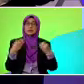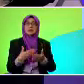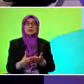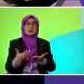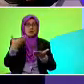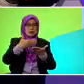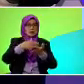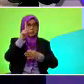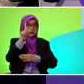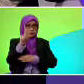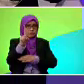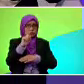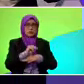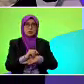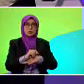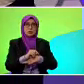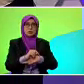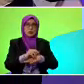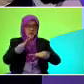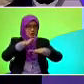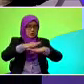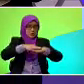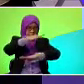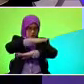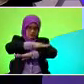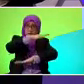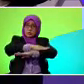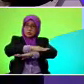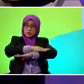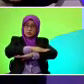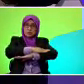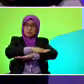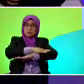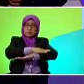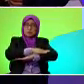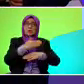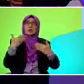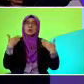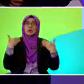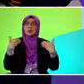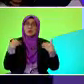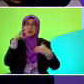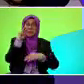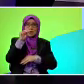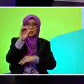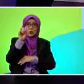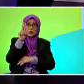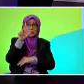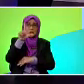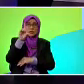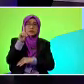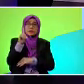that we just put it out on the table, there are molds. What color are the molds? Can you see,